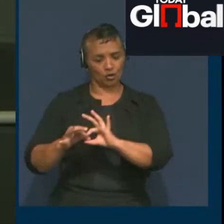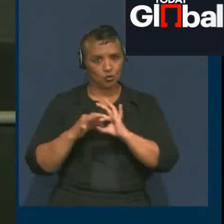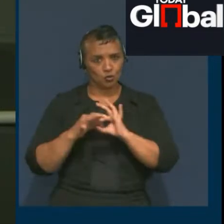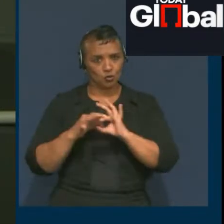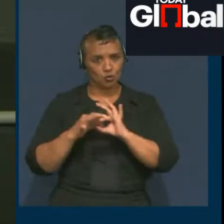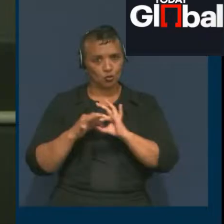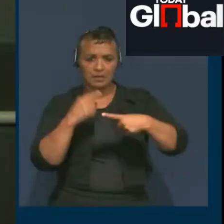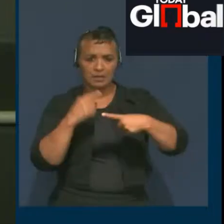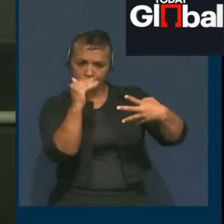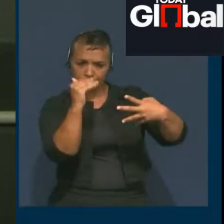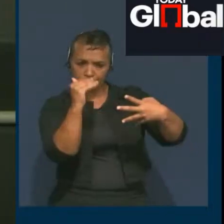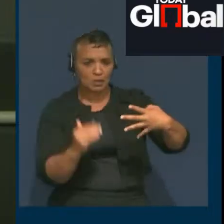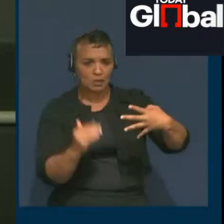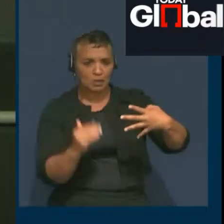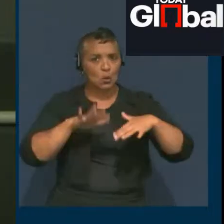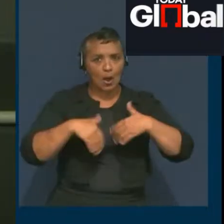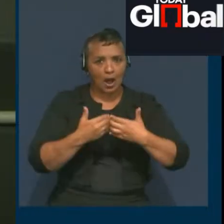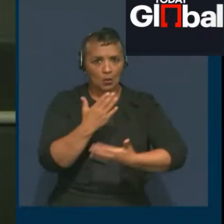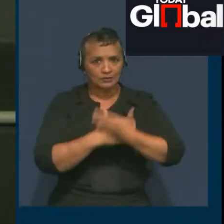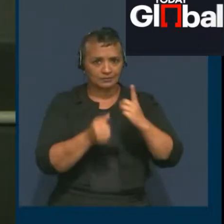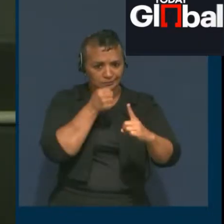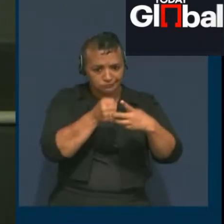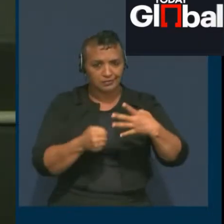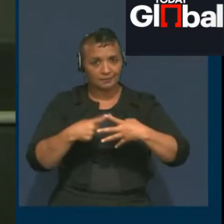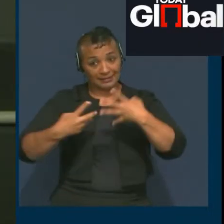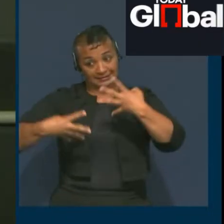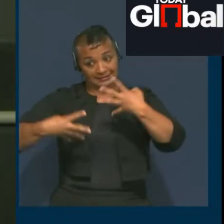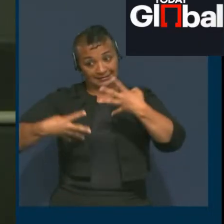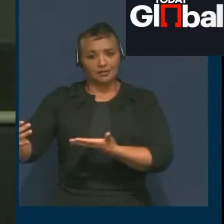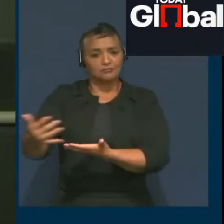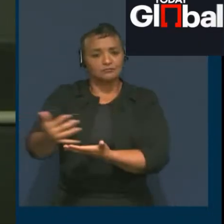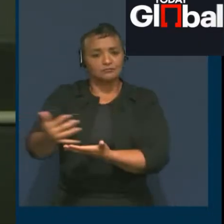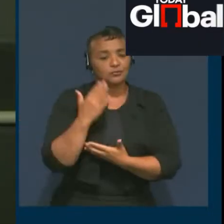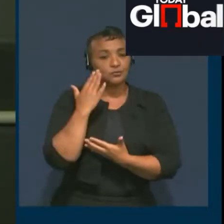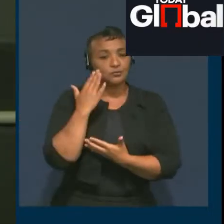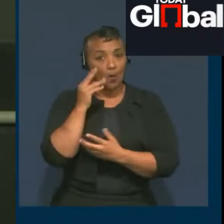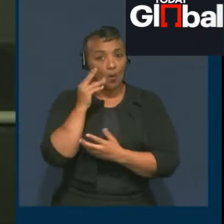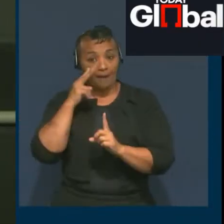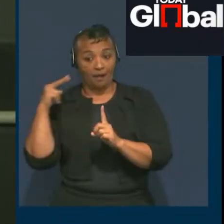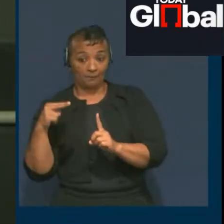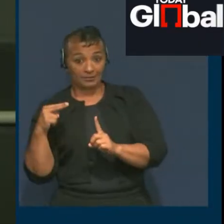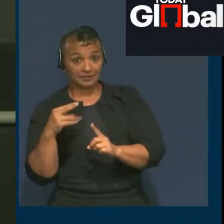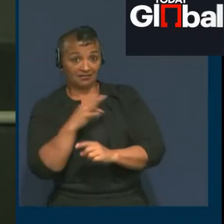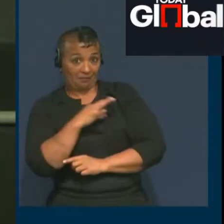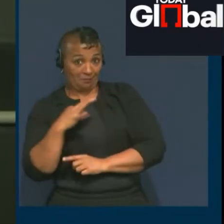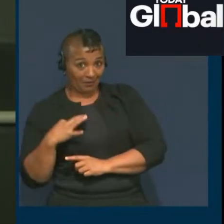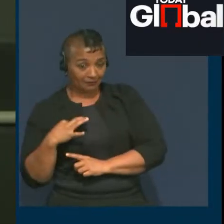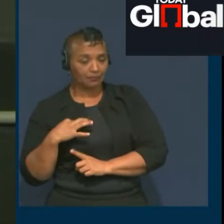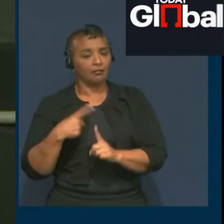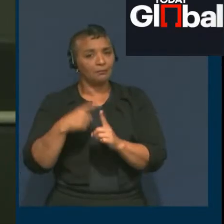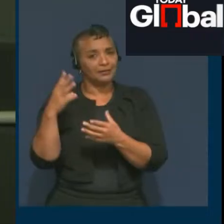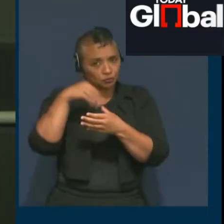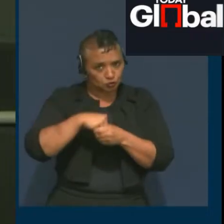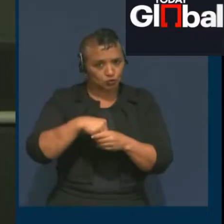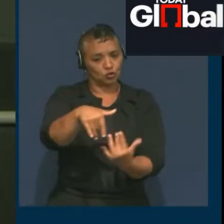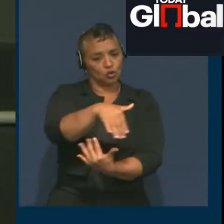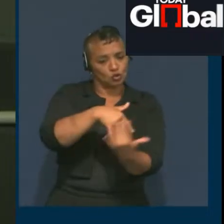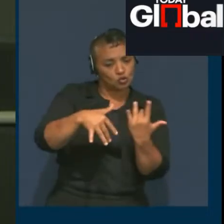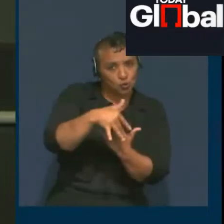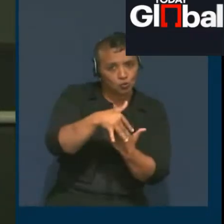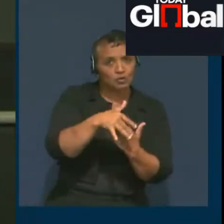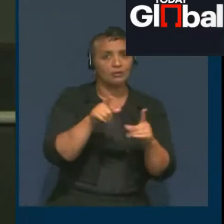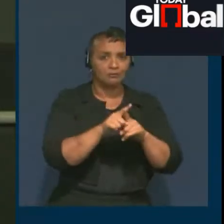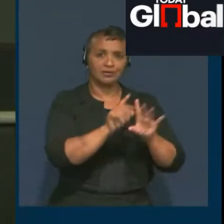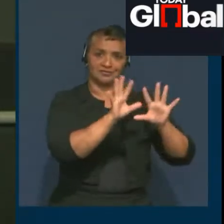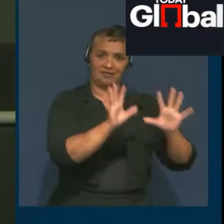data related to disability in the Arab region by combining the medical perspective with the social and environmental perspective, thereby supporting the